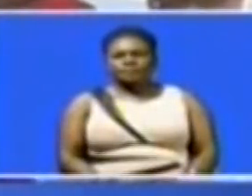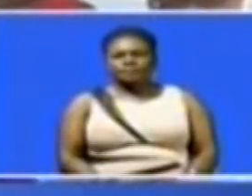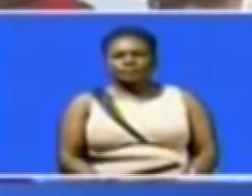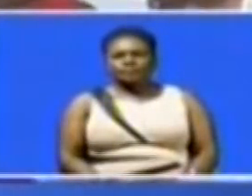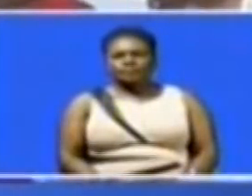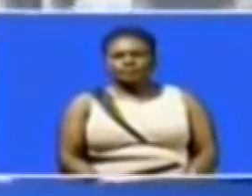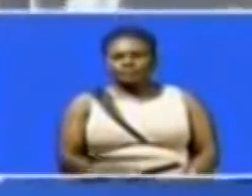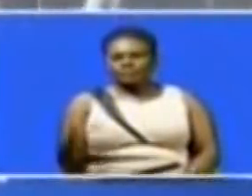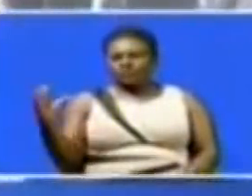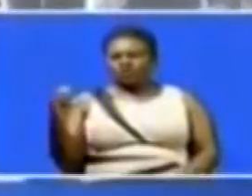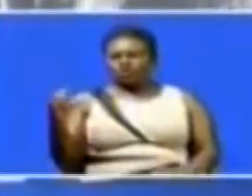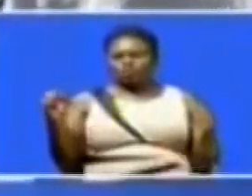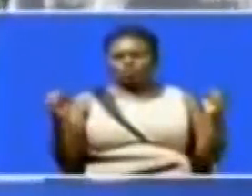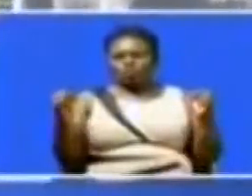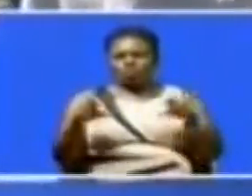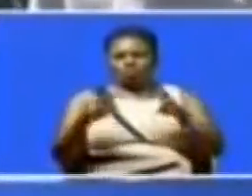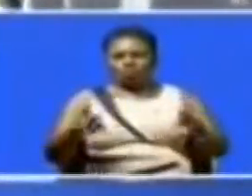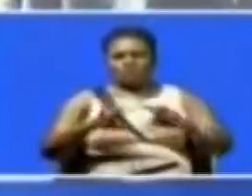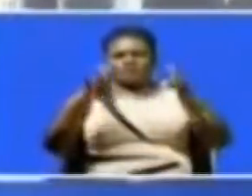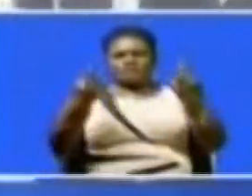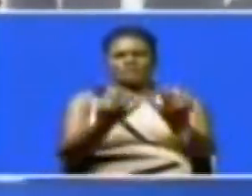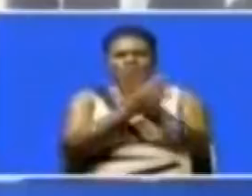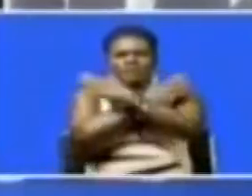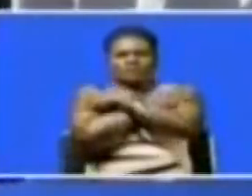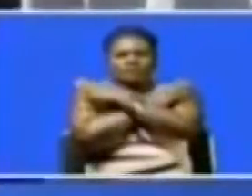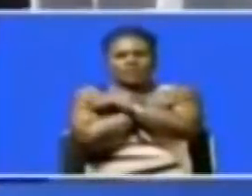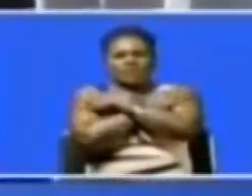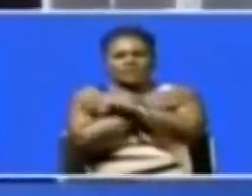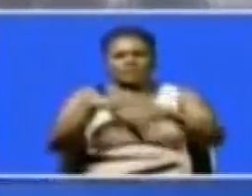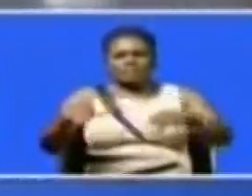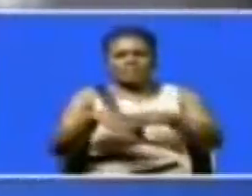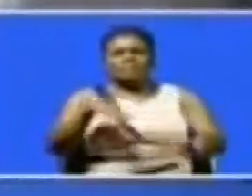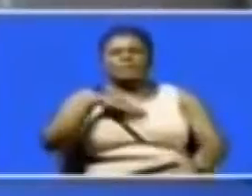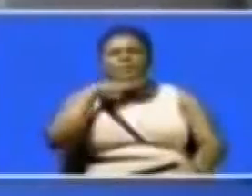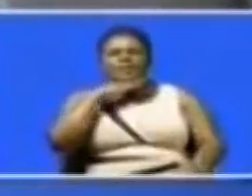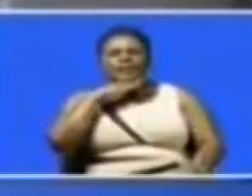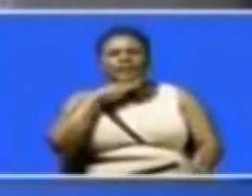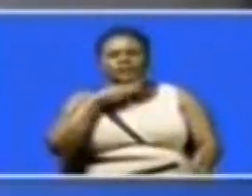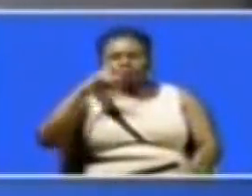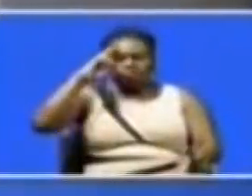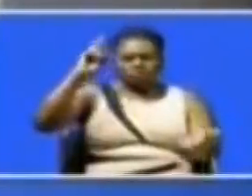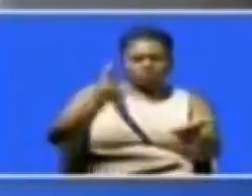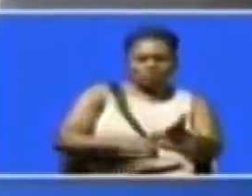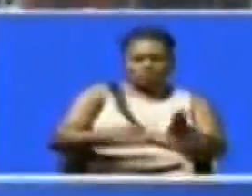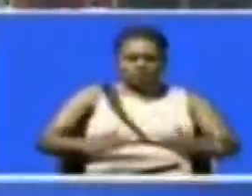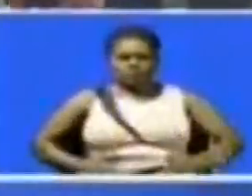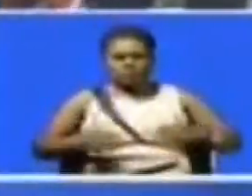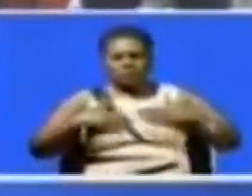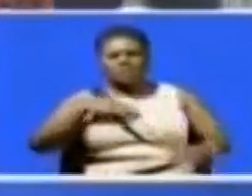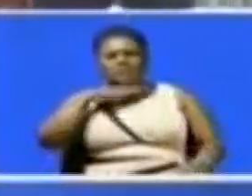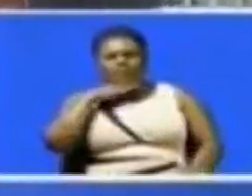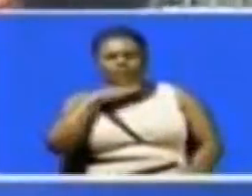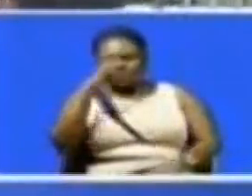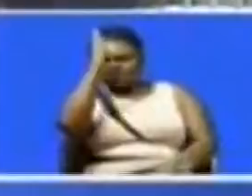At the Chiromo mortuary, family and friends who lost their loved ones gathered to identify bodies of those who died.